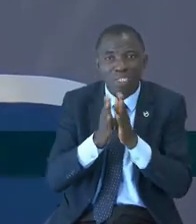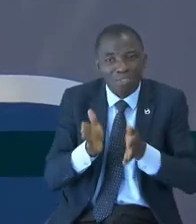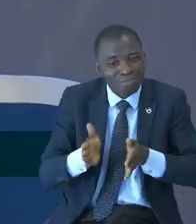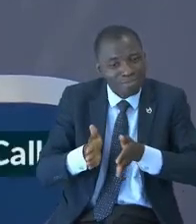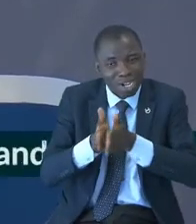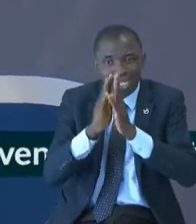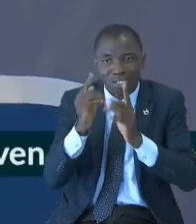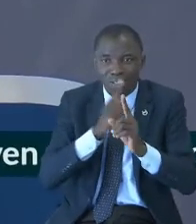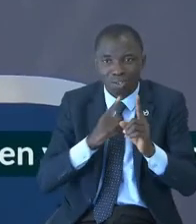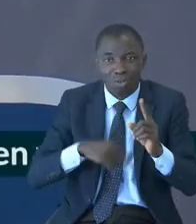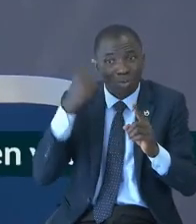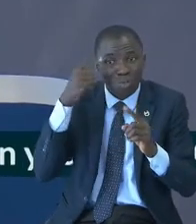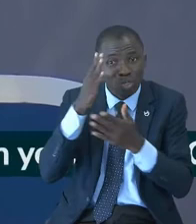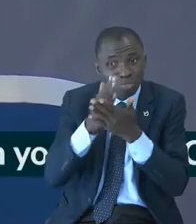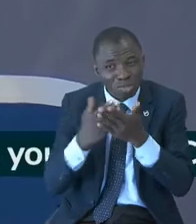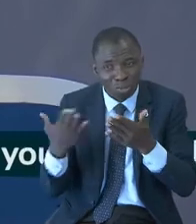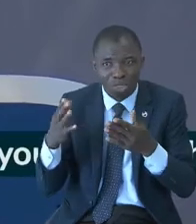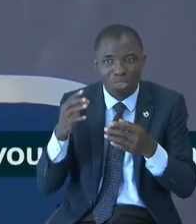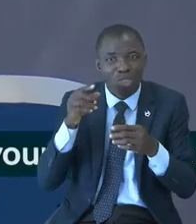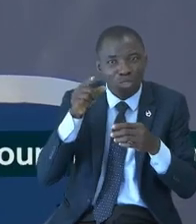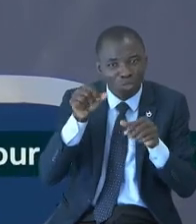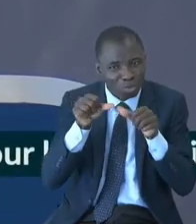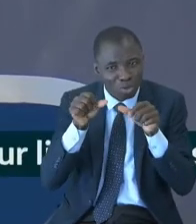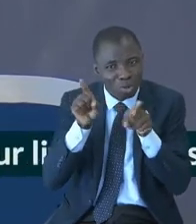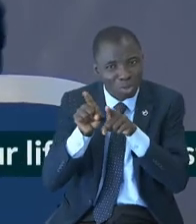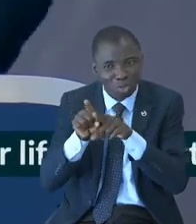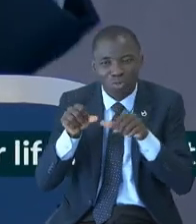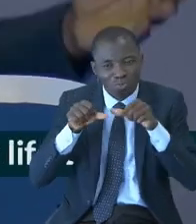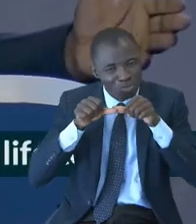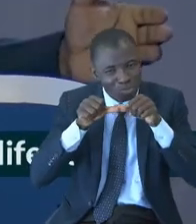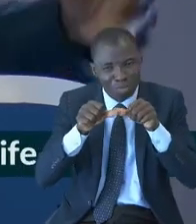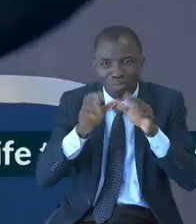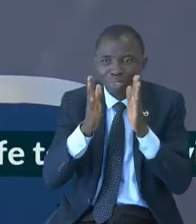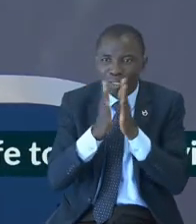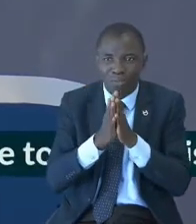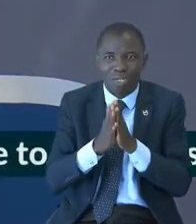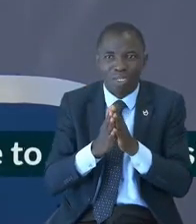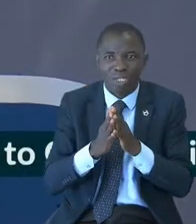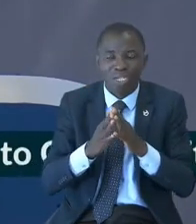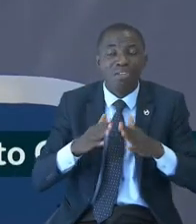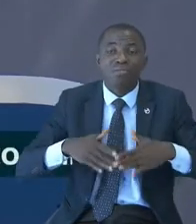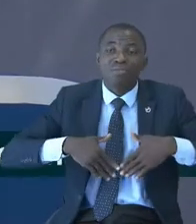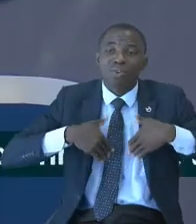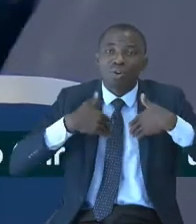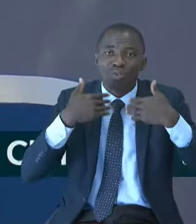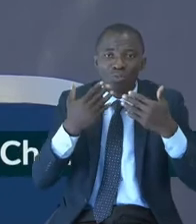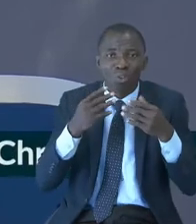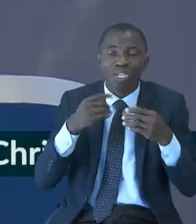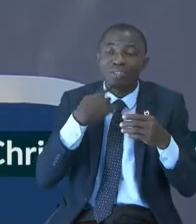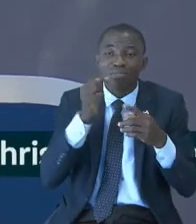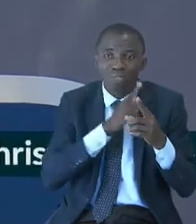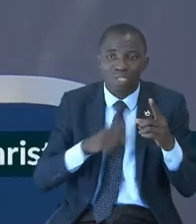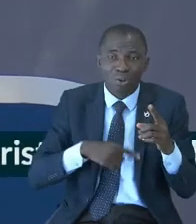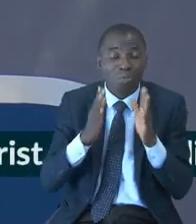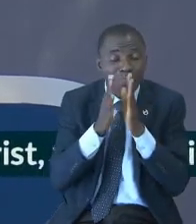there on my right-hand side, on the center here, or the left-hand side. I'm far by my left, and